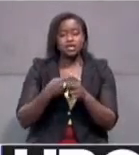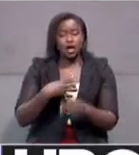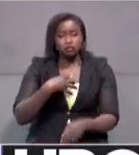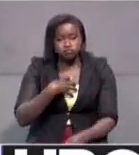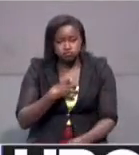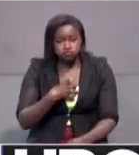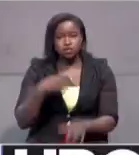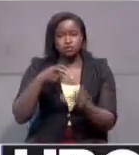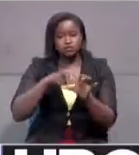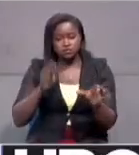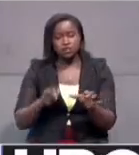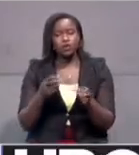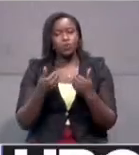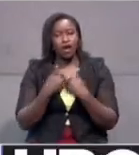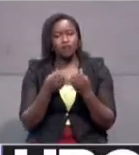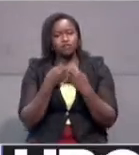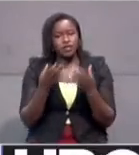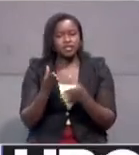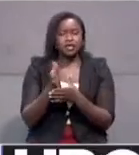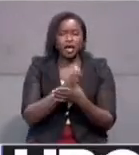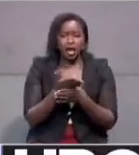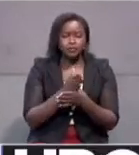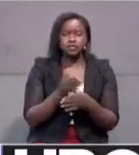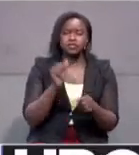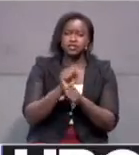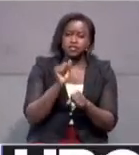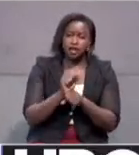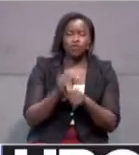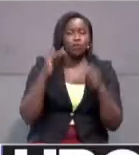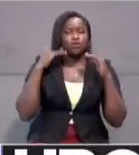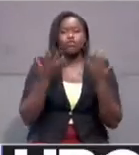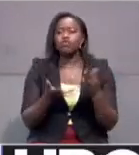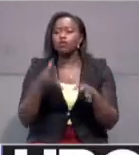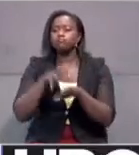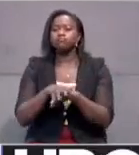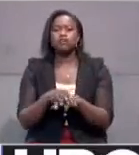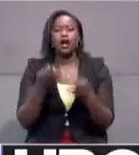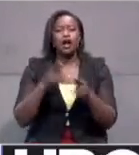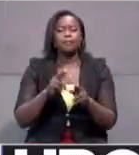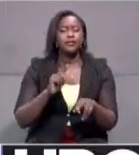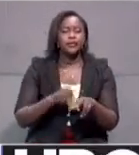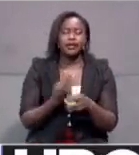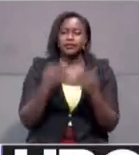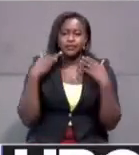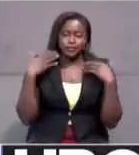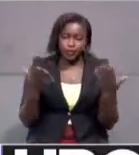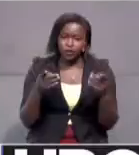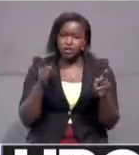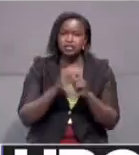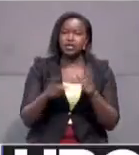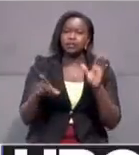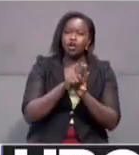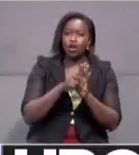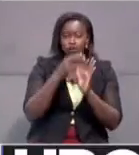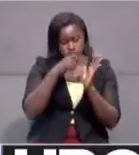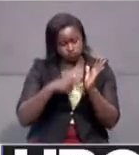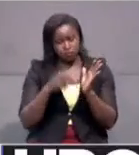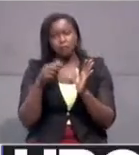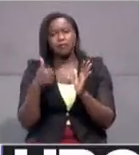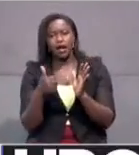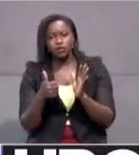we have so many gaps in staffing. We don't know when the merger will take place. We have not even looked at the laws to repeal